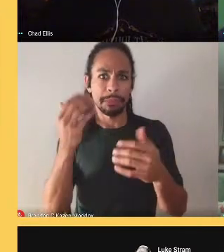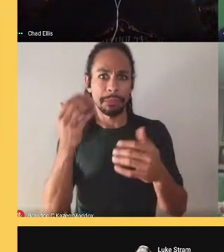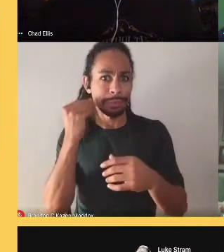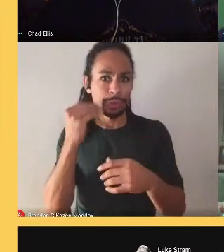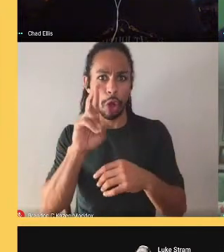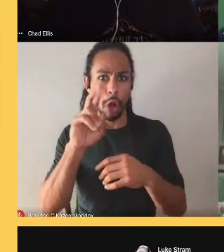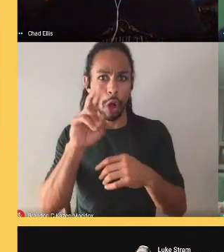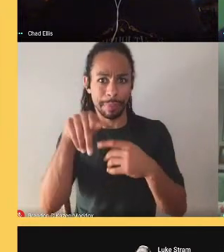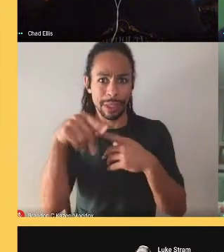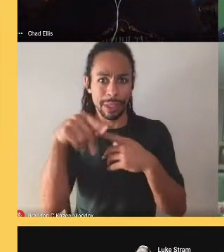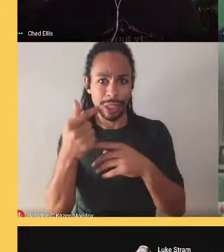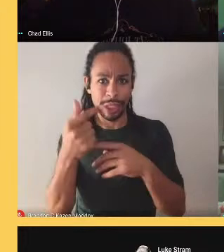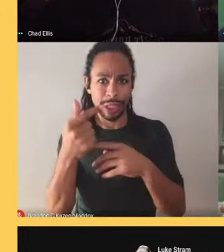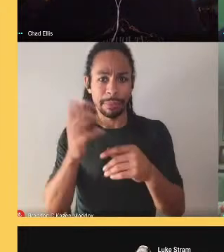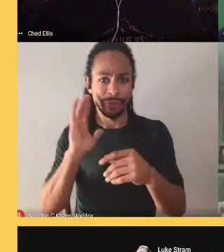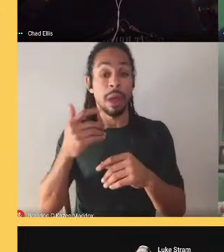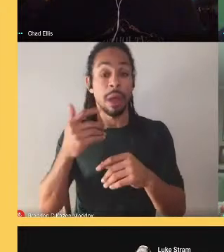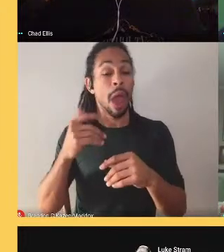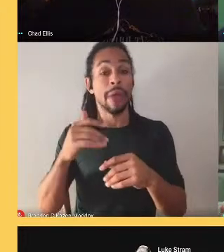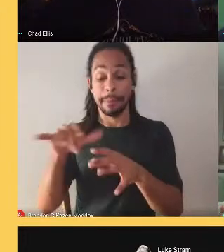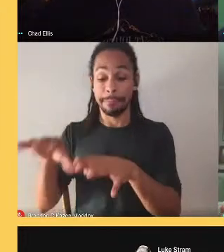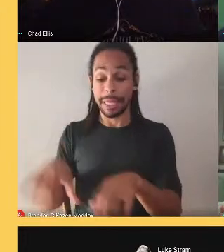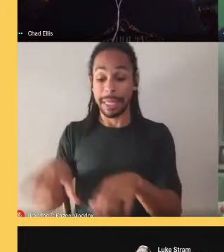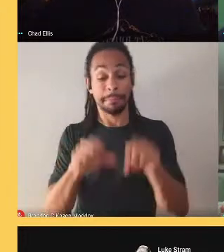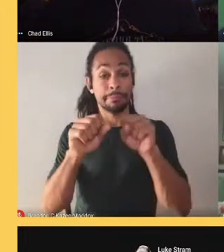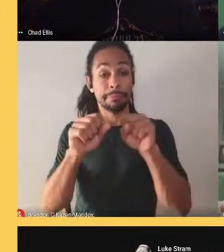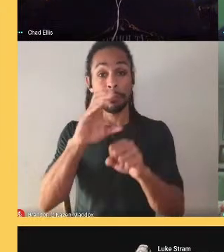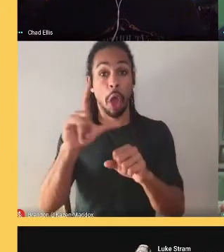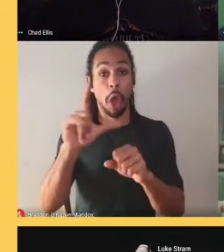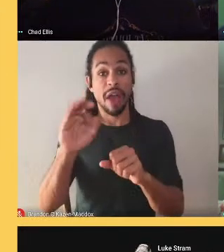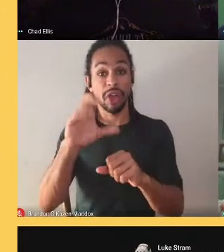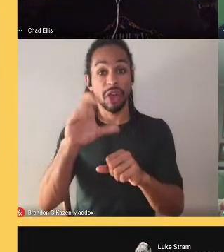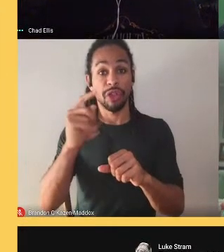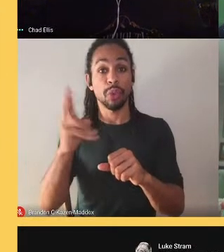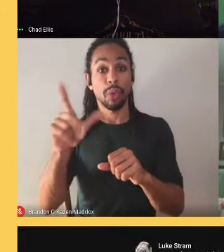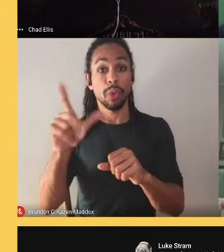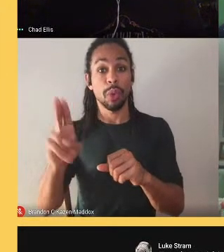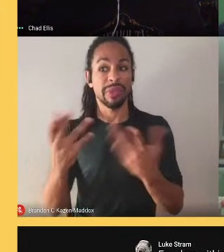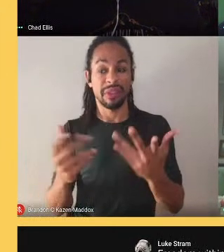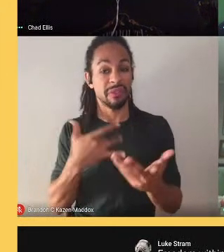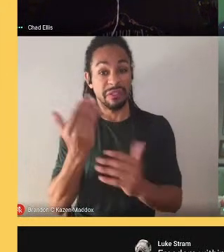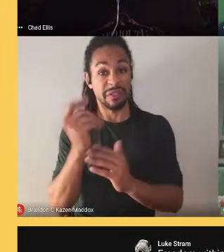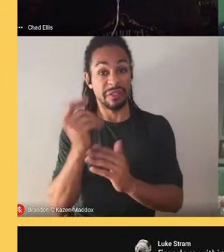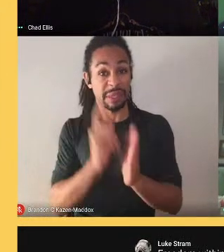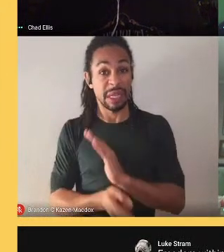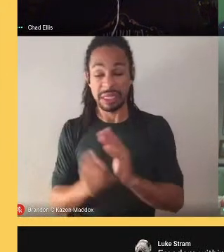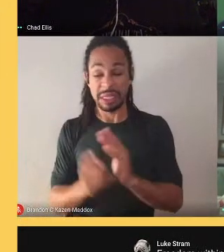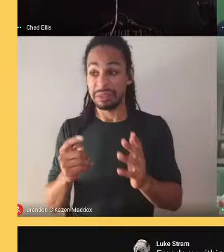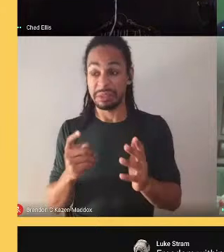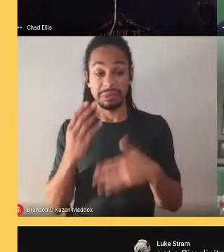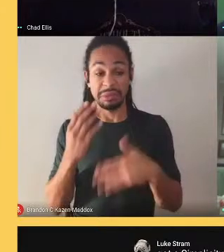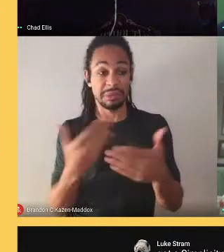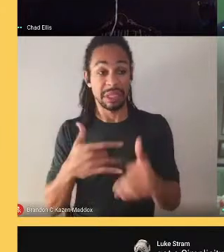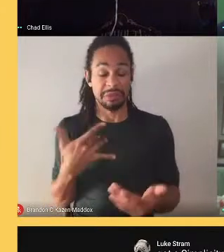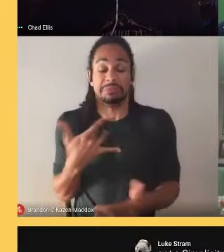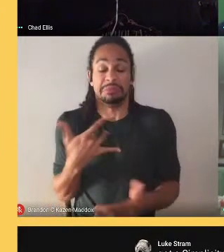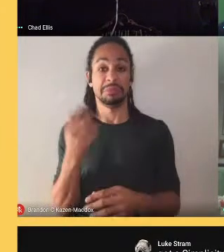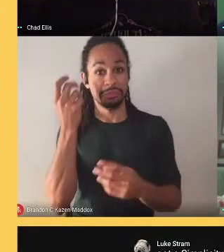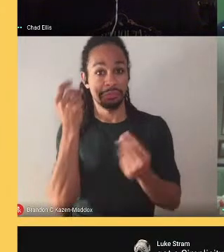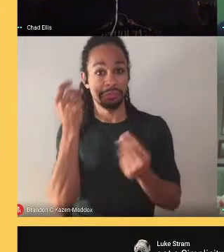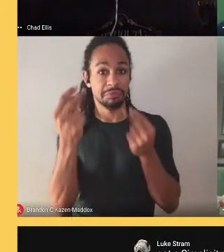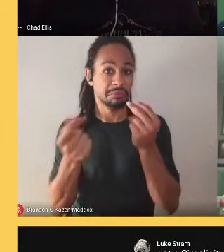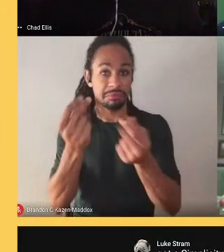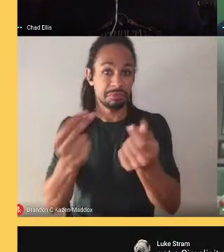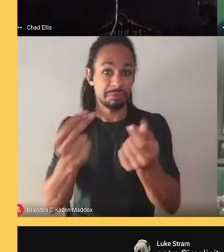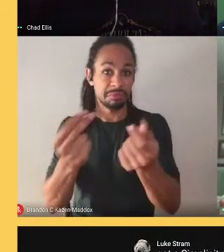Cthulhu, and after maybe 15 minutes of explaining it, they understand the basics. And I think that's one of the strengths of the system. I mean, there's